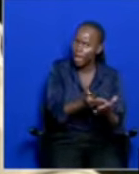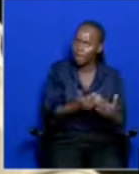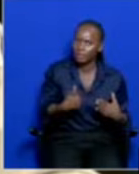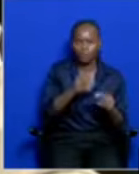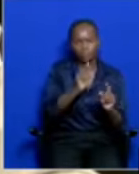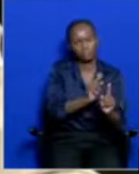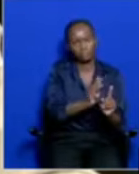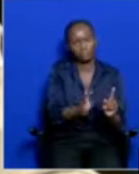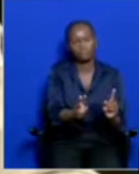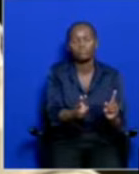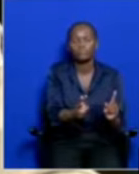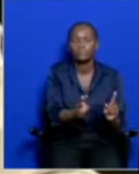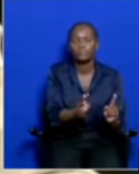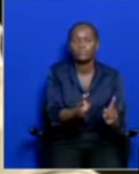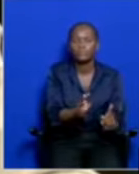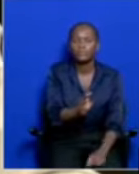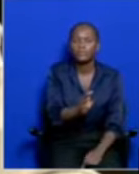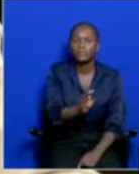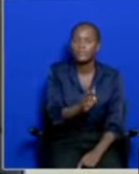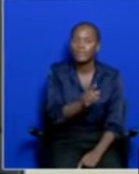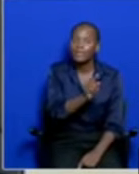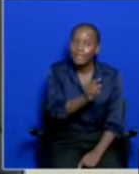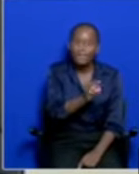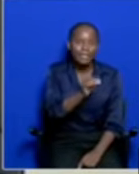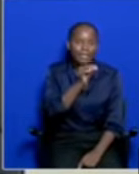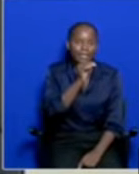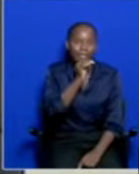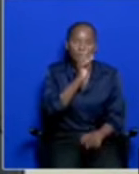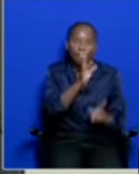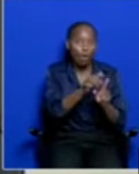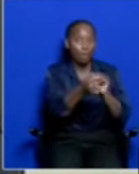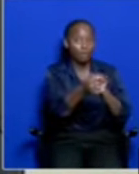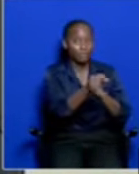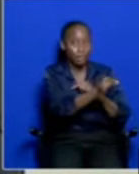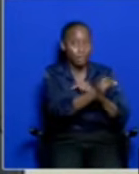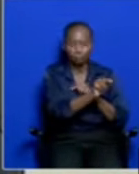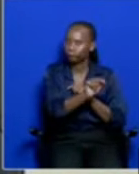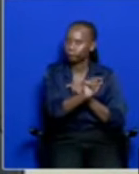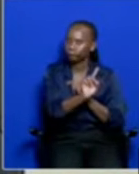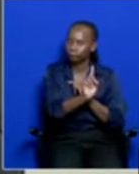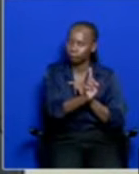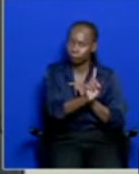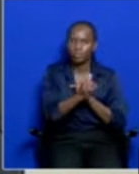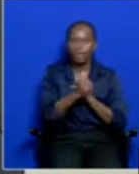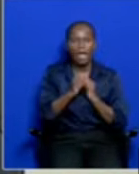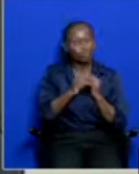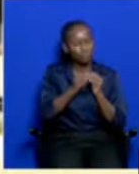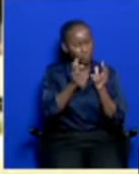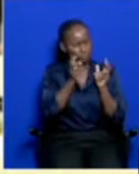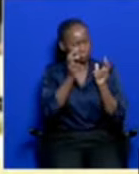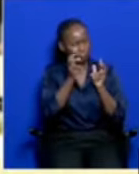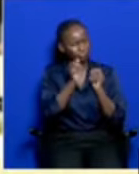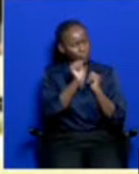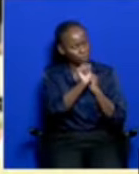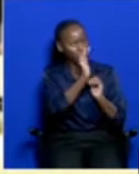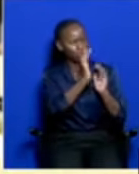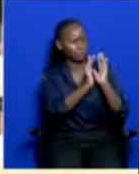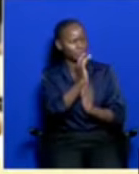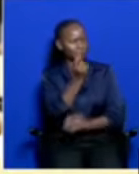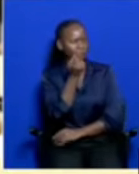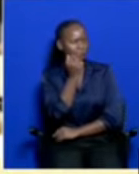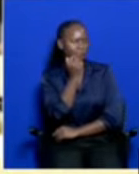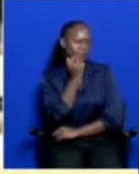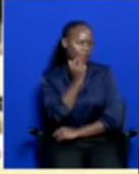not quarreling with that. What I'm trying to understand is, does this